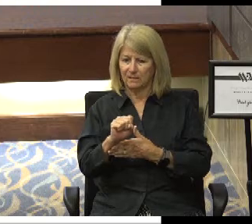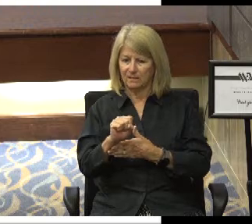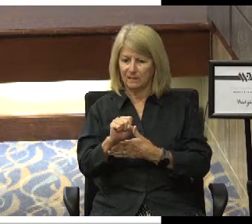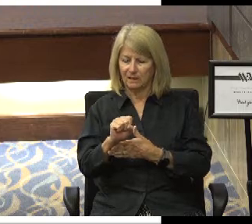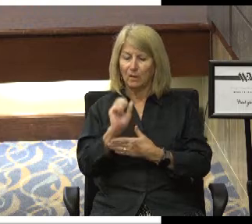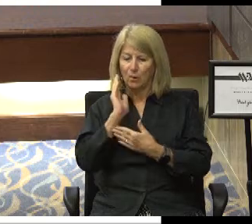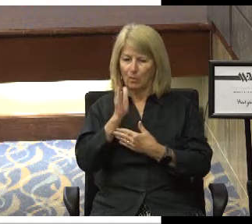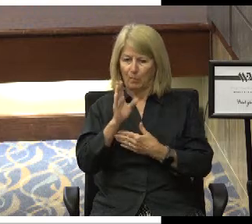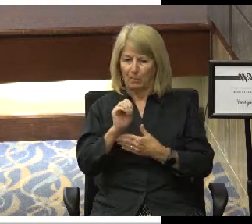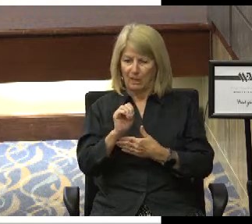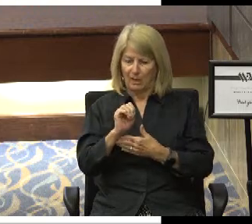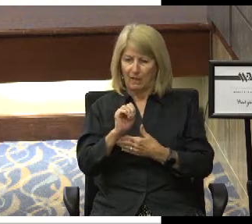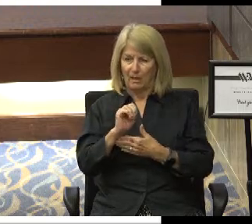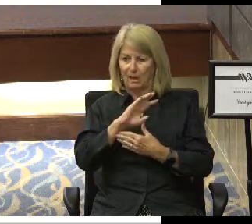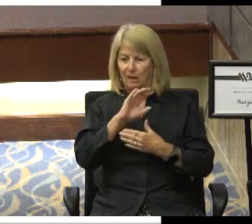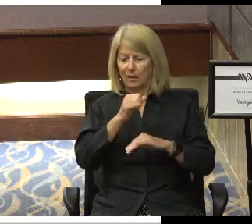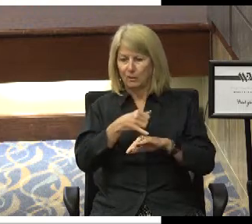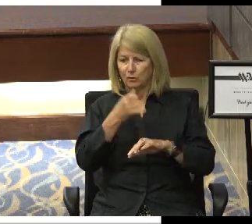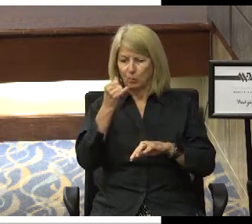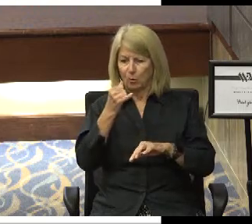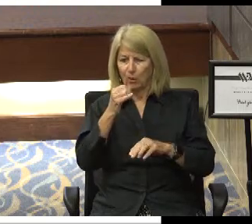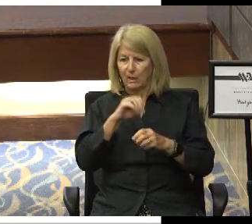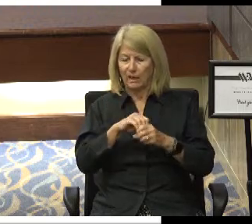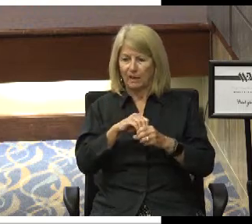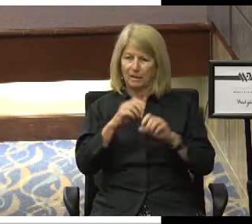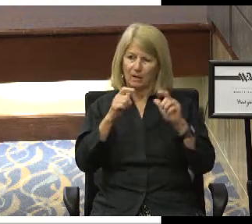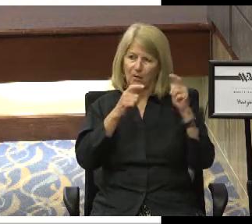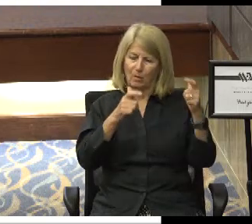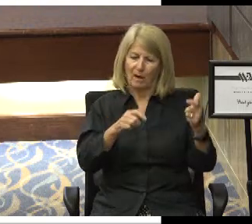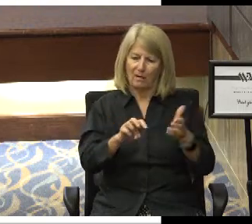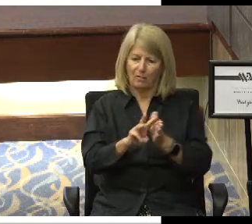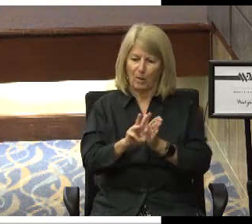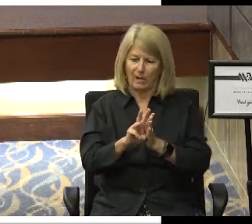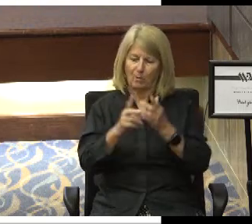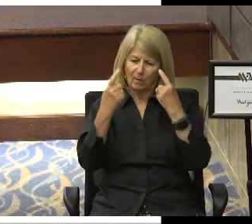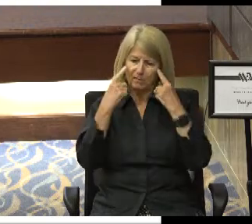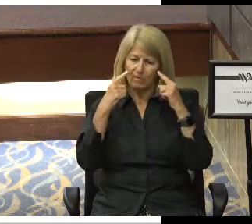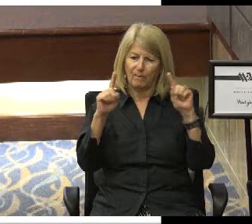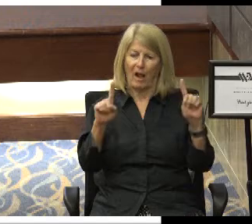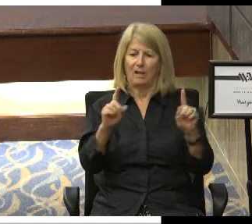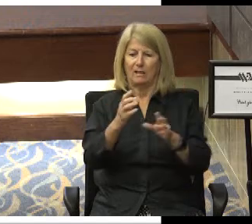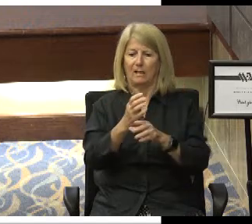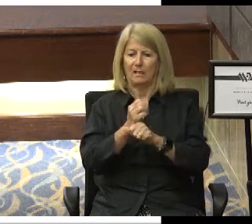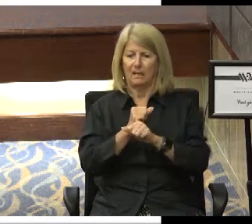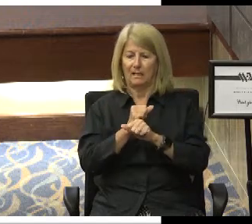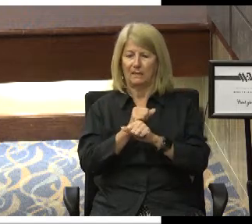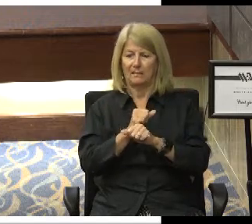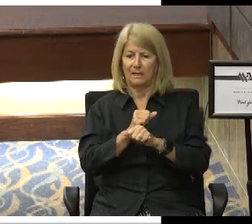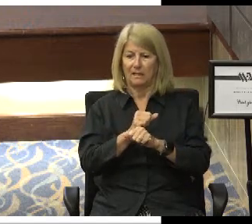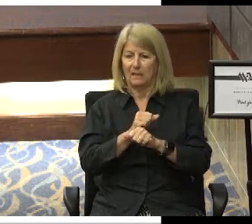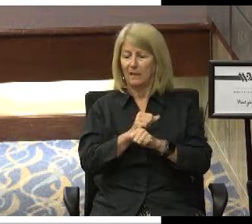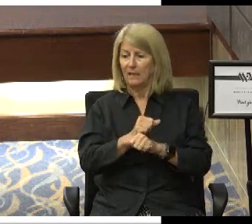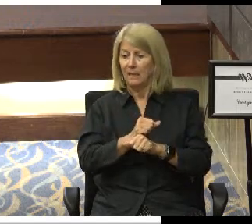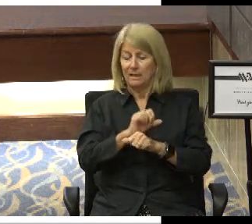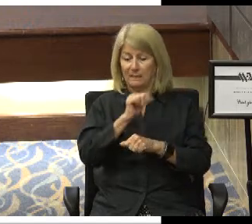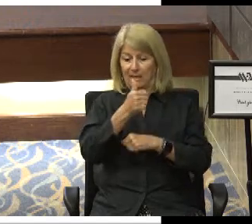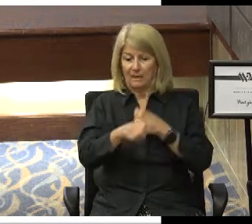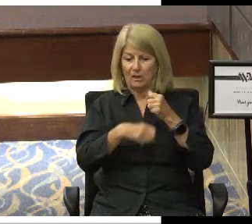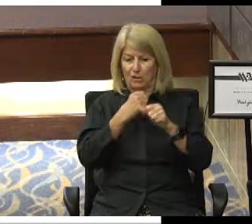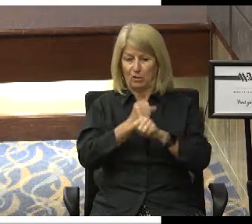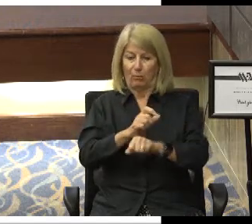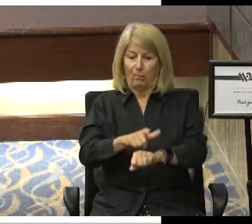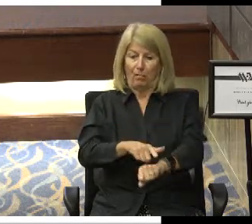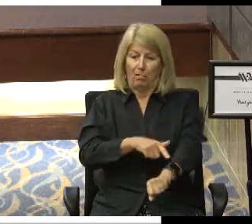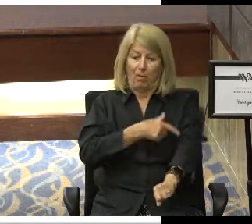will be a jewel in the crown of Waco and can finally get a decades-long development